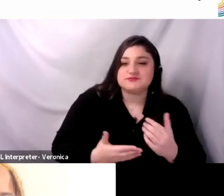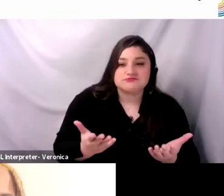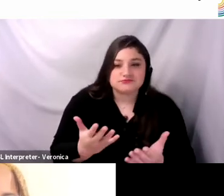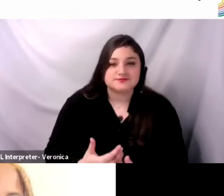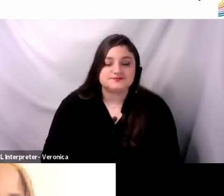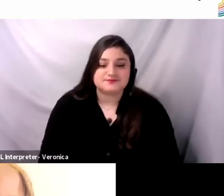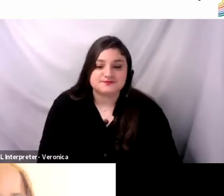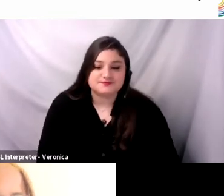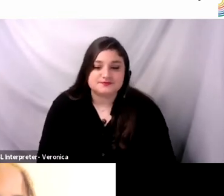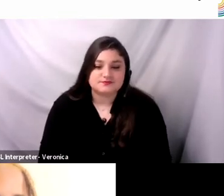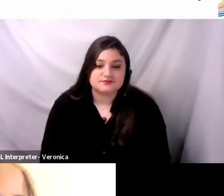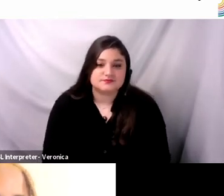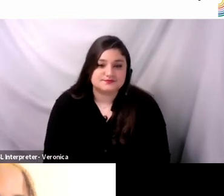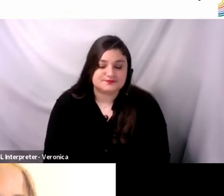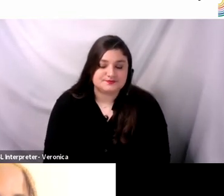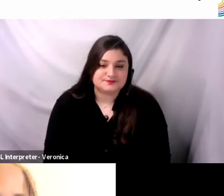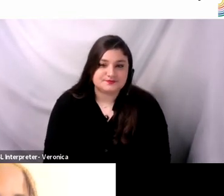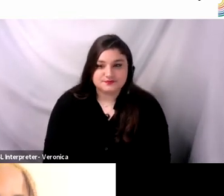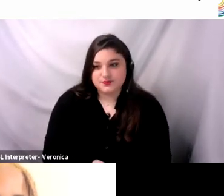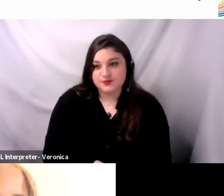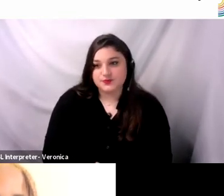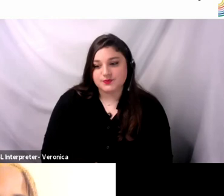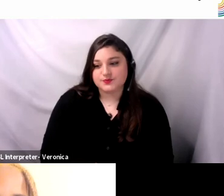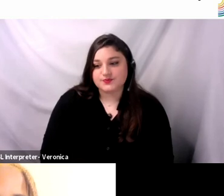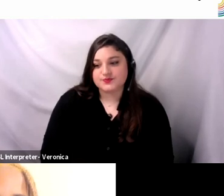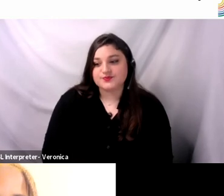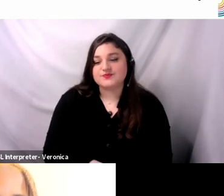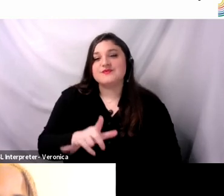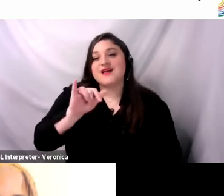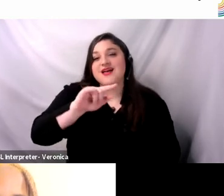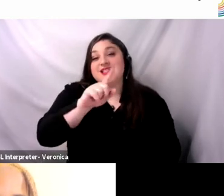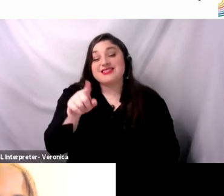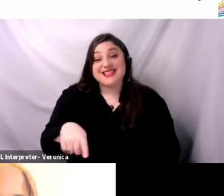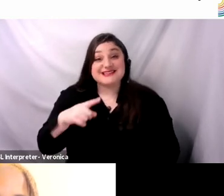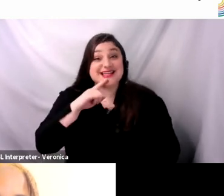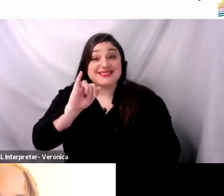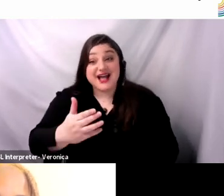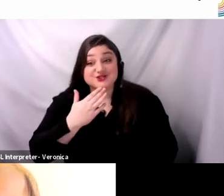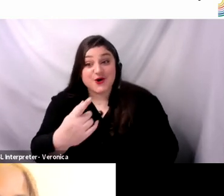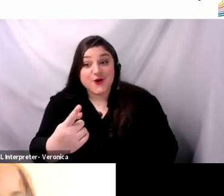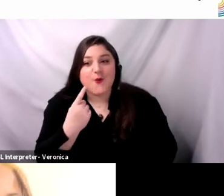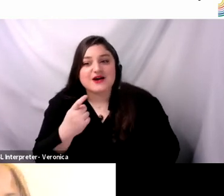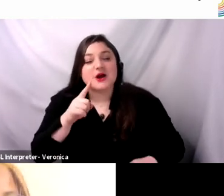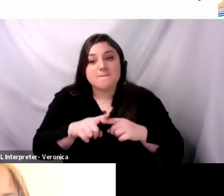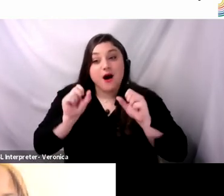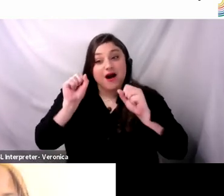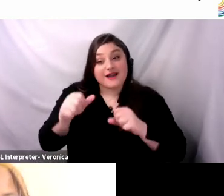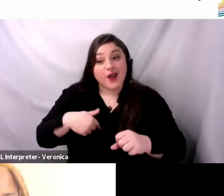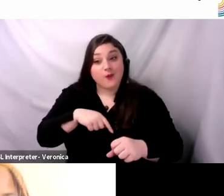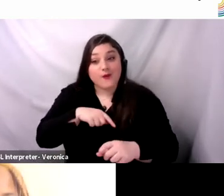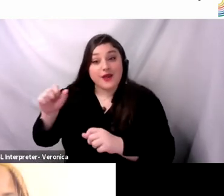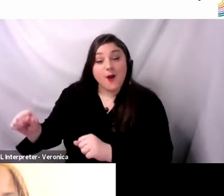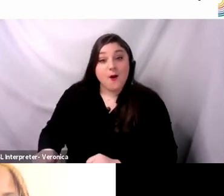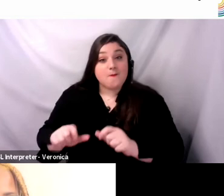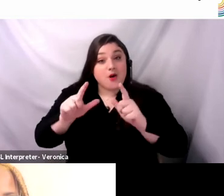That's a good question. Before I answer that, because I actually would love to hear from Bobby, is it possible to pull up do they just need to